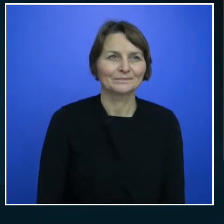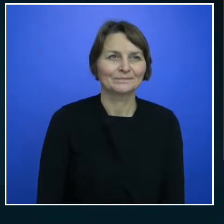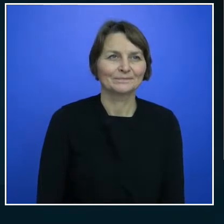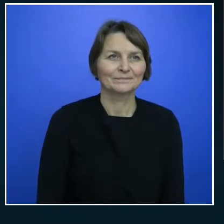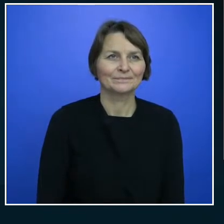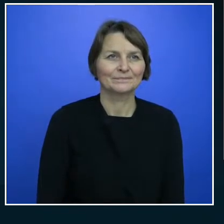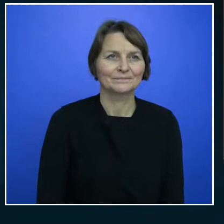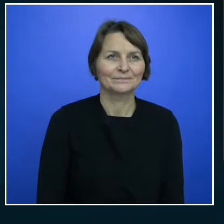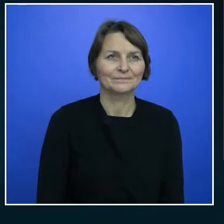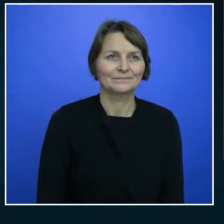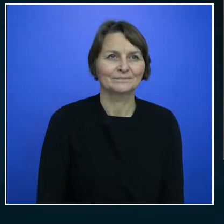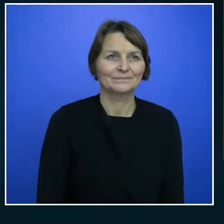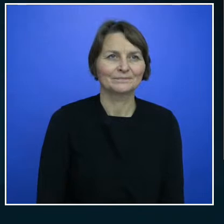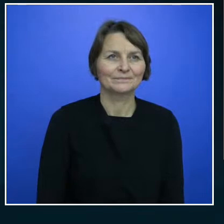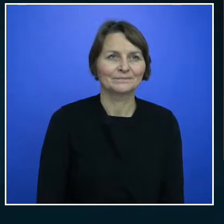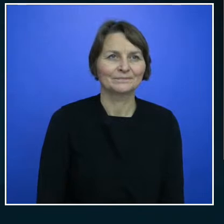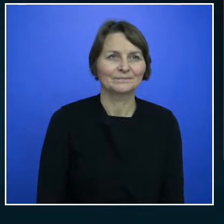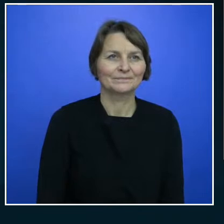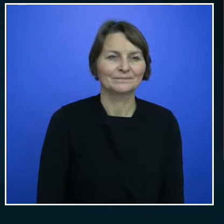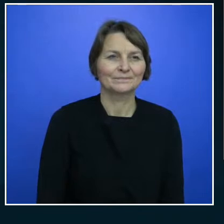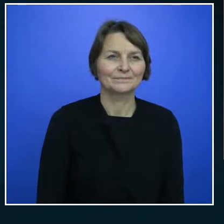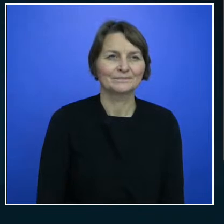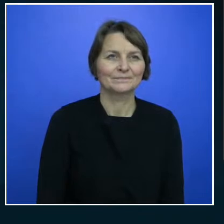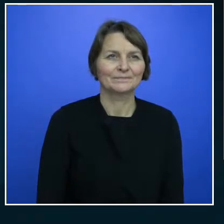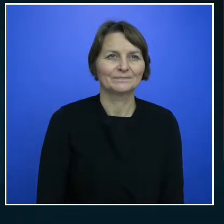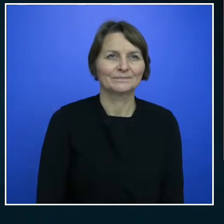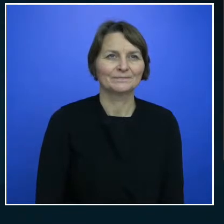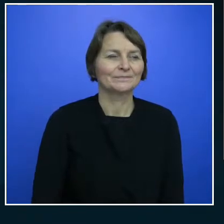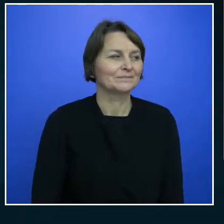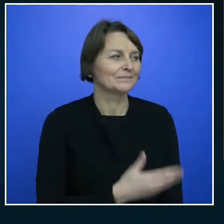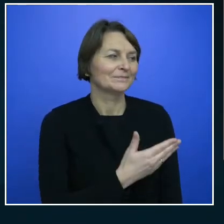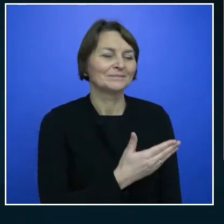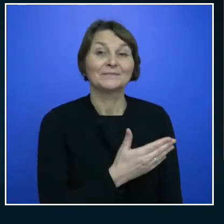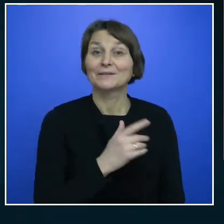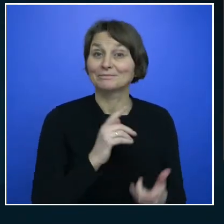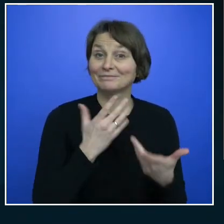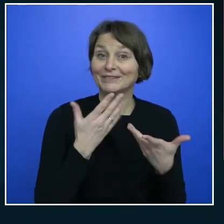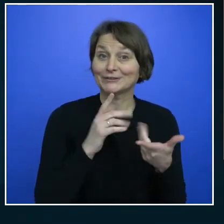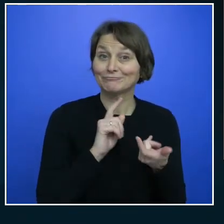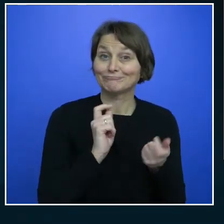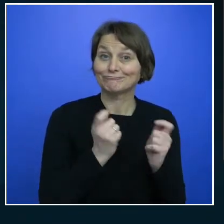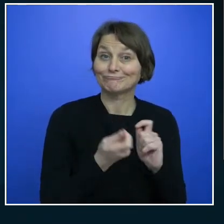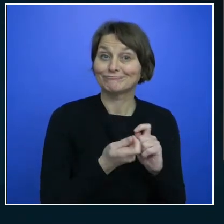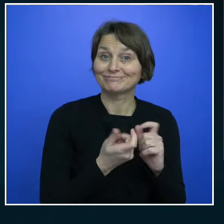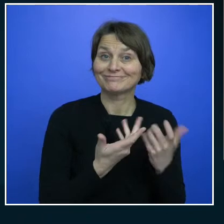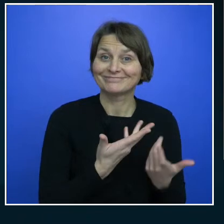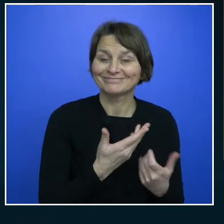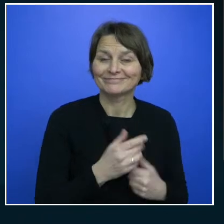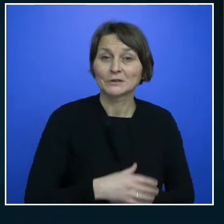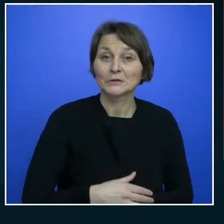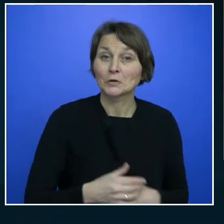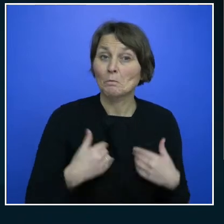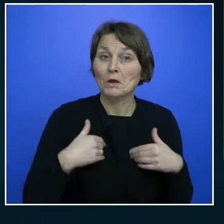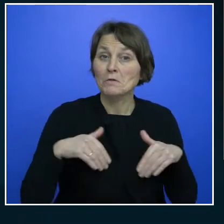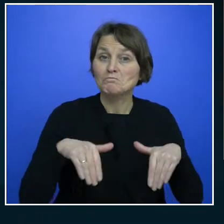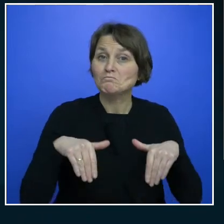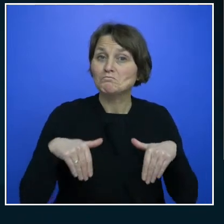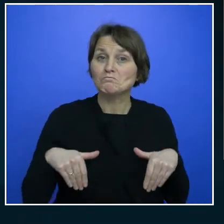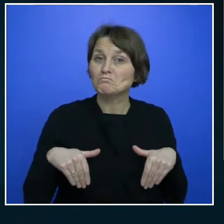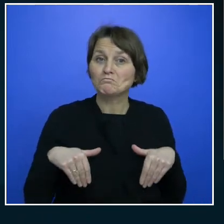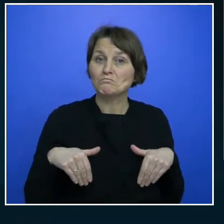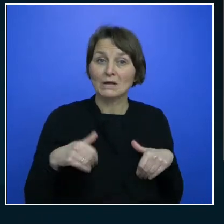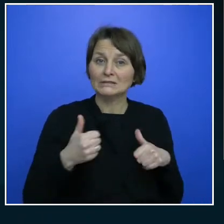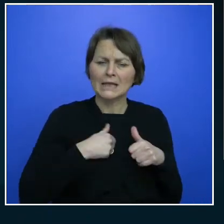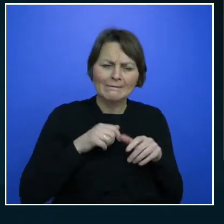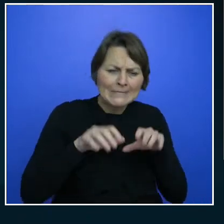I go to events, it's changed. So I didn't do anything manual